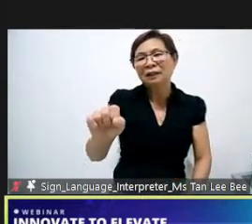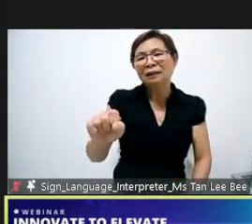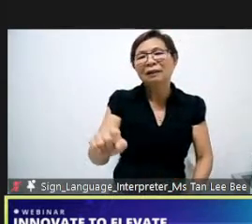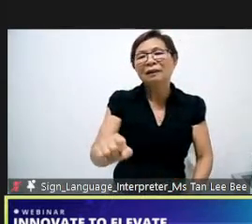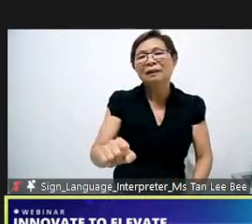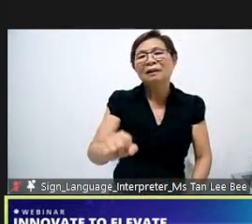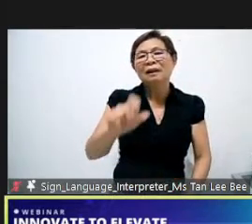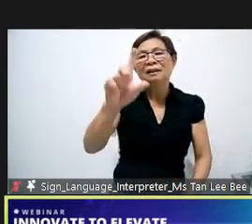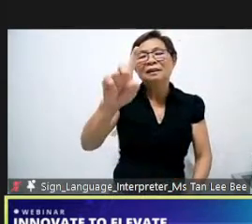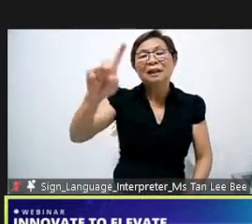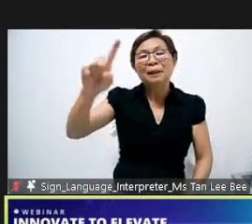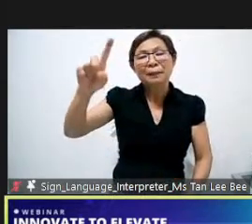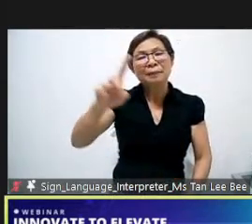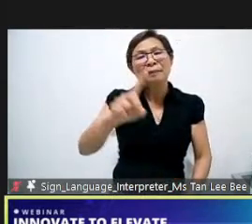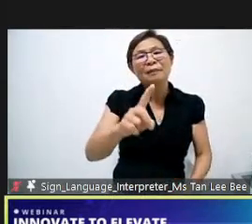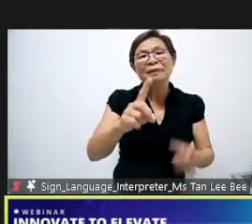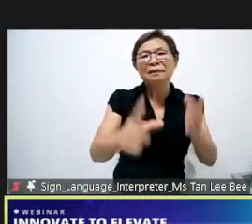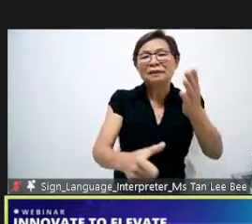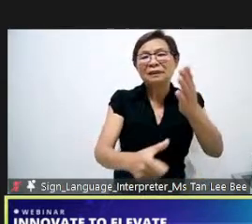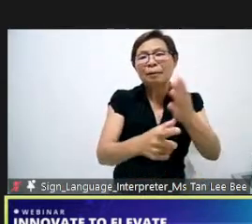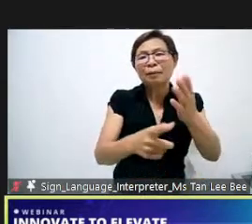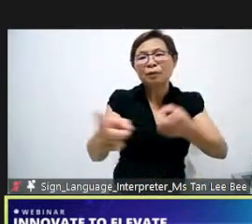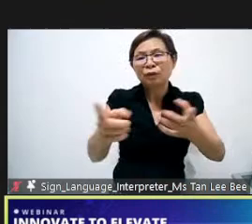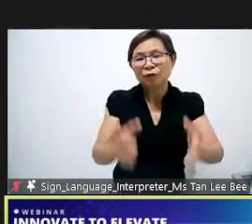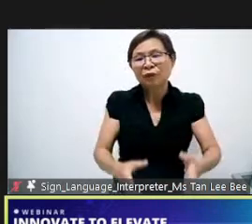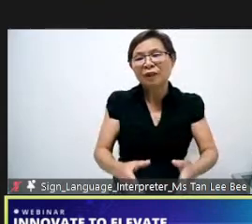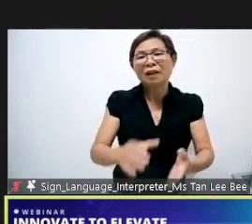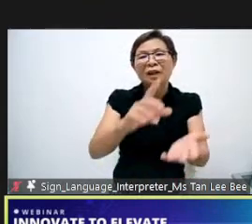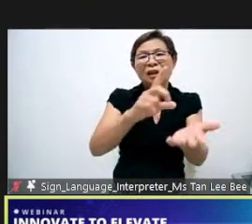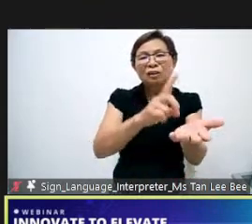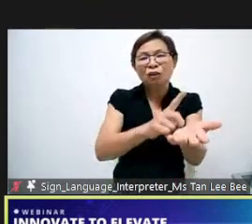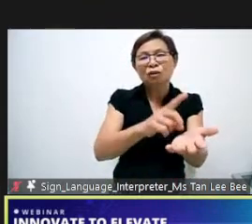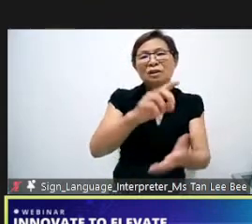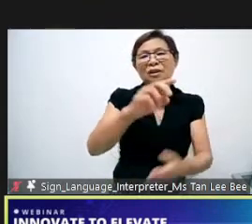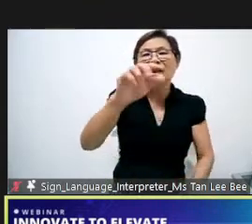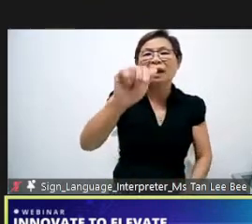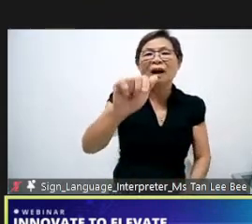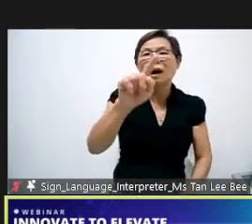his closing remarks. Dr. Azlis, the floor is yours.